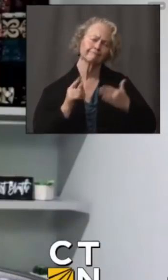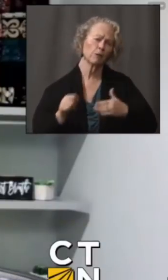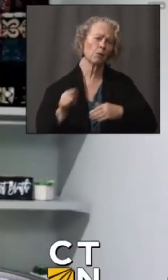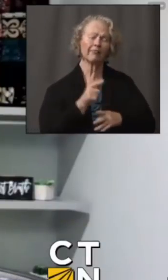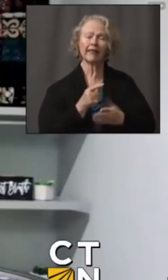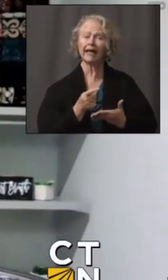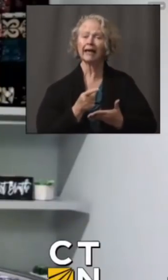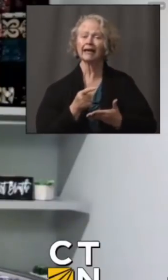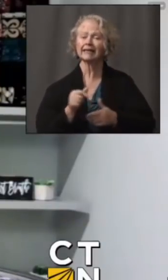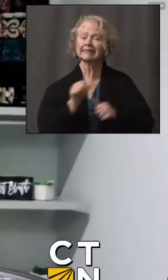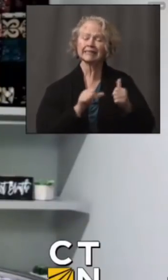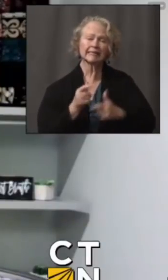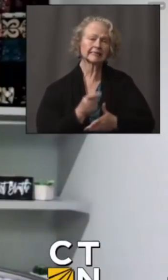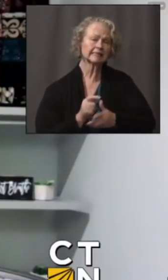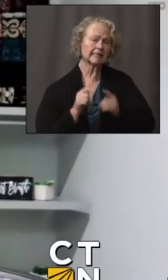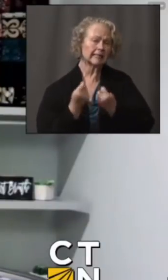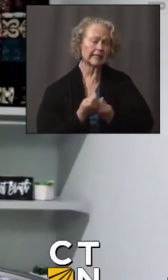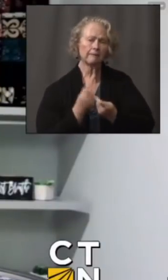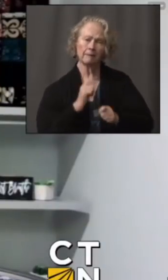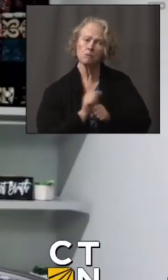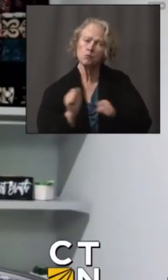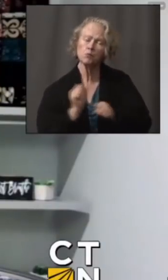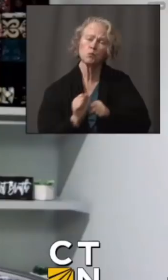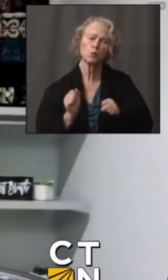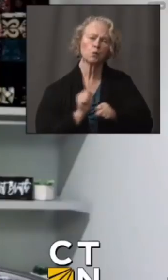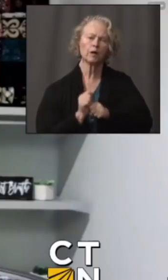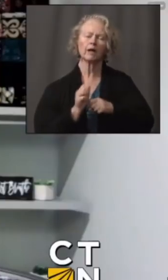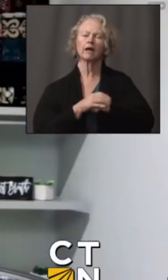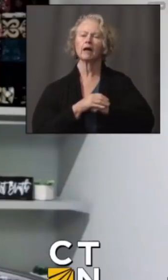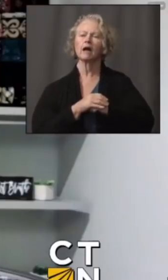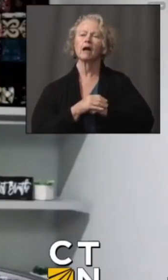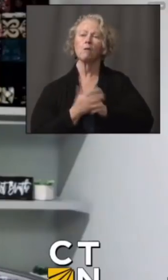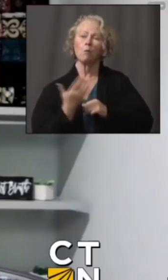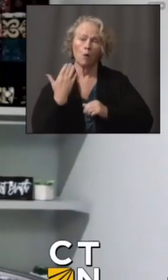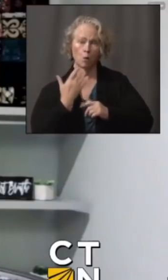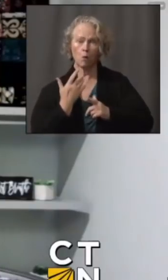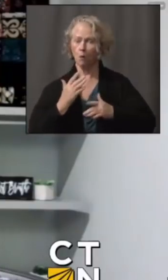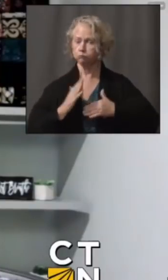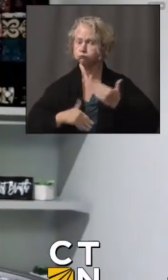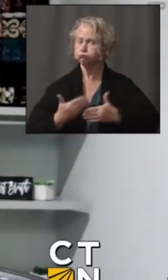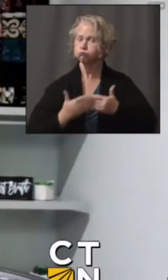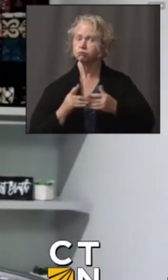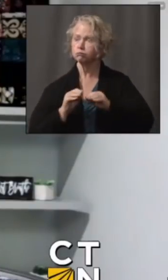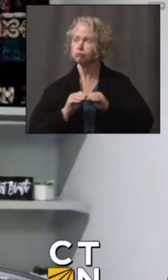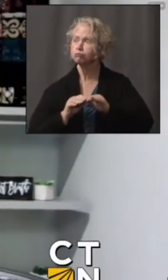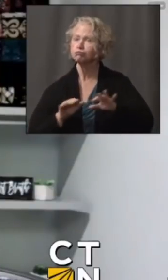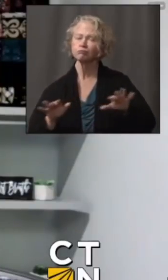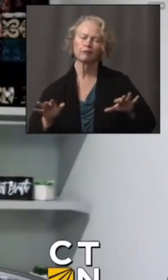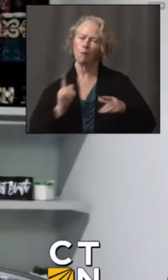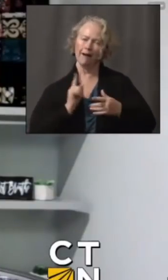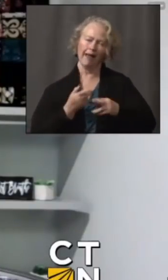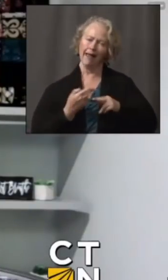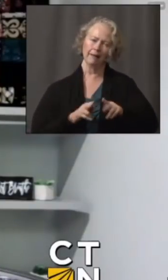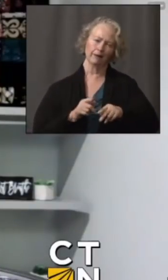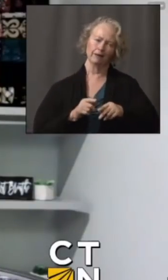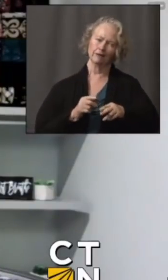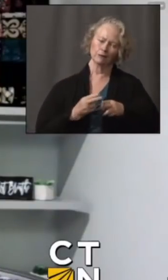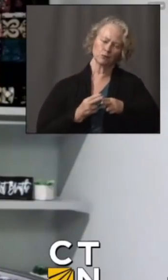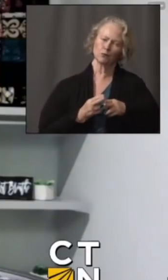that work. But we know that full scale up and distribution, many months away, we will need